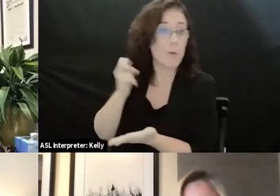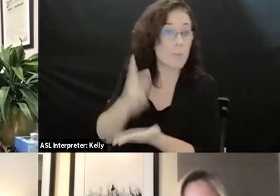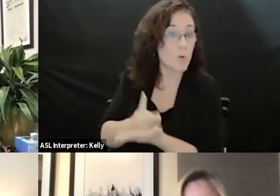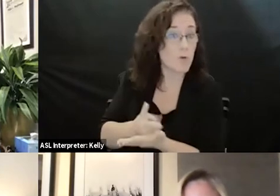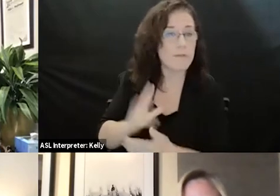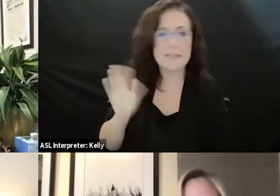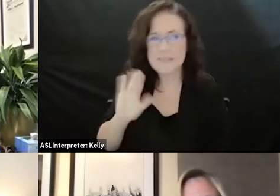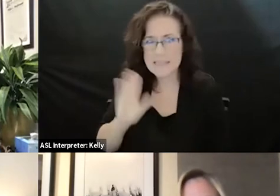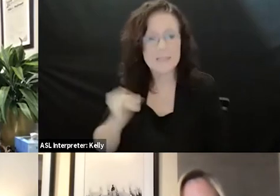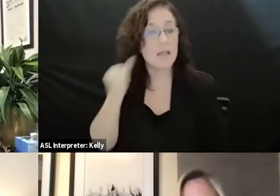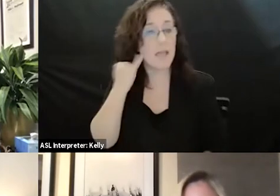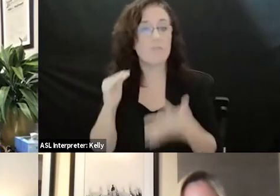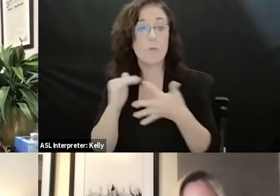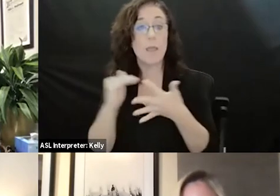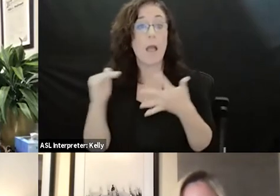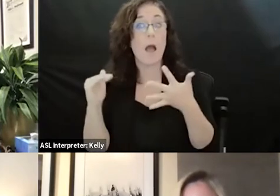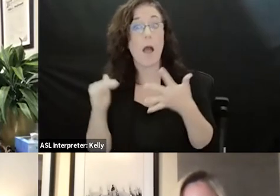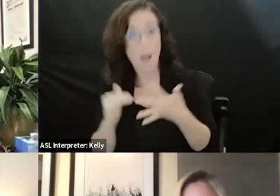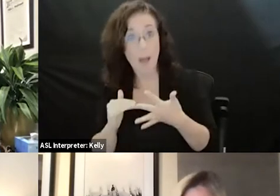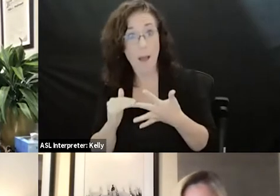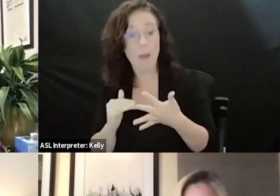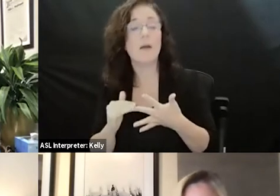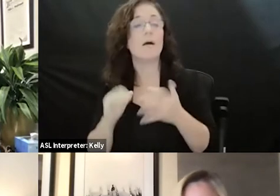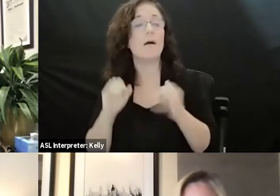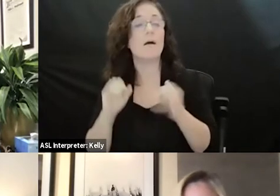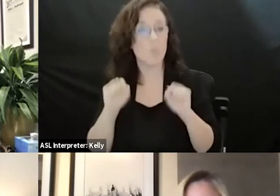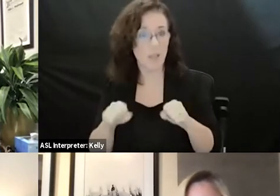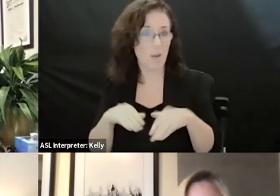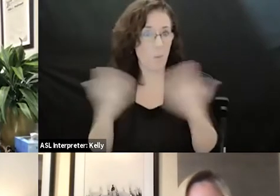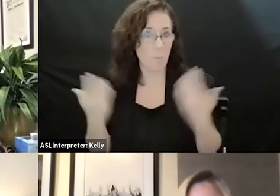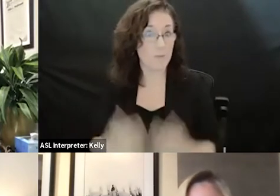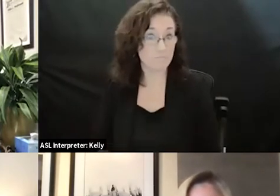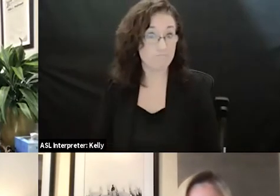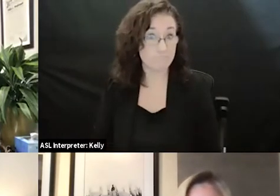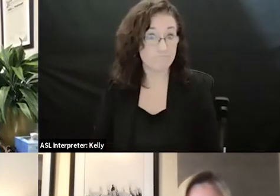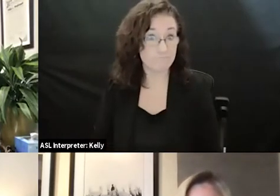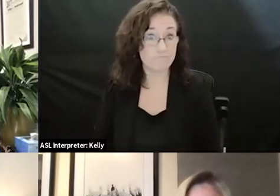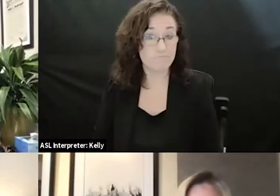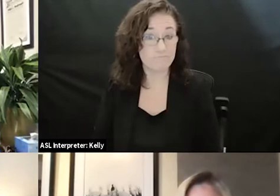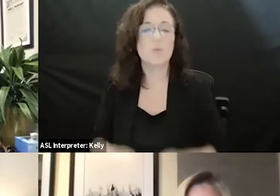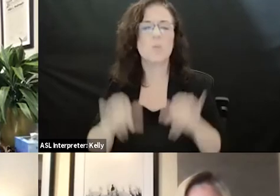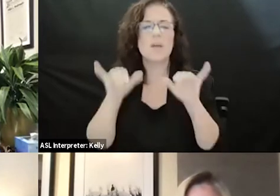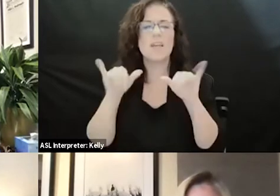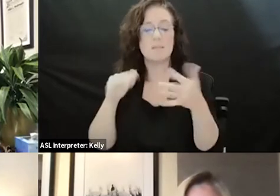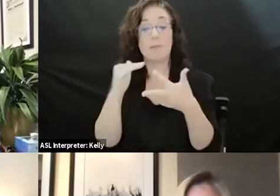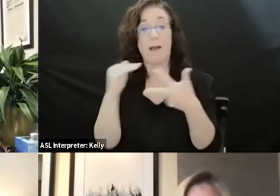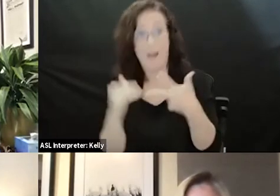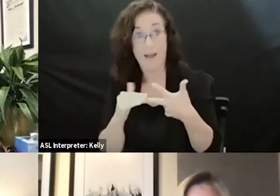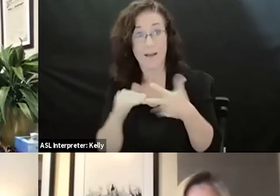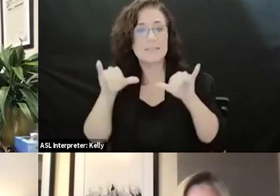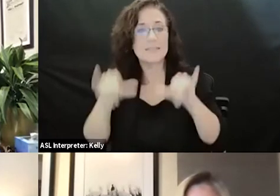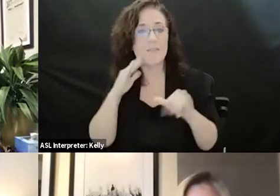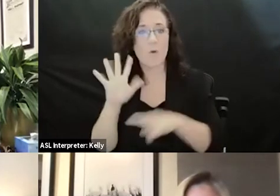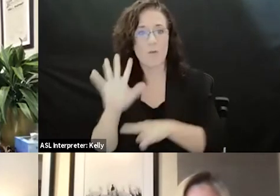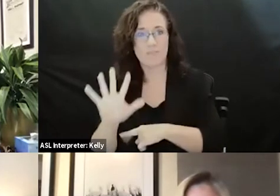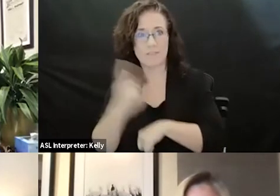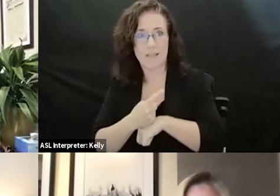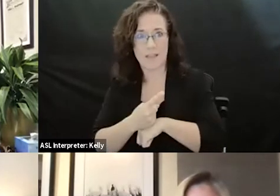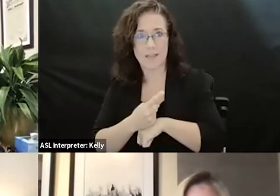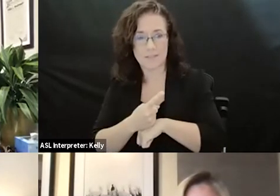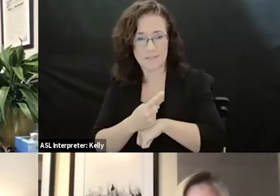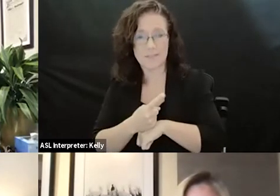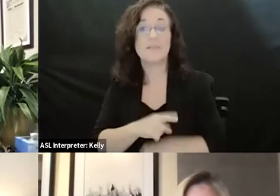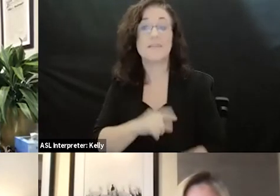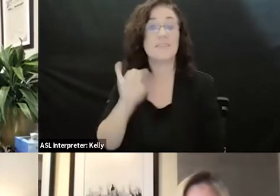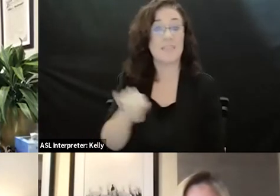that for five days we can then open i see your head nodding yeah it's about 25 per hundred thousand